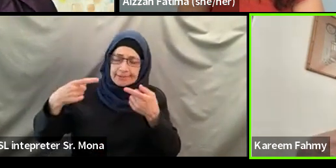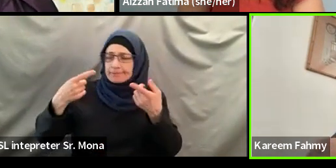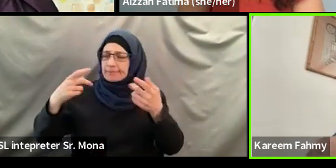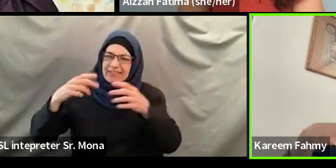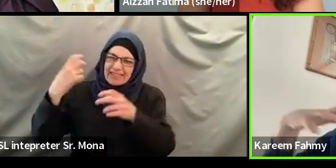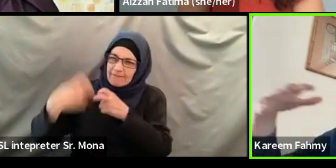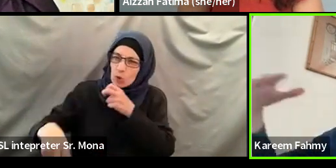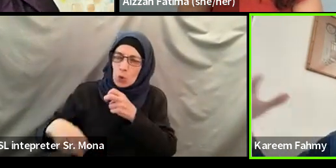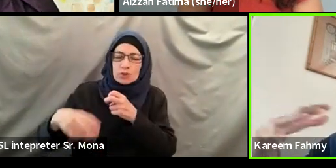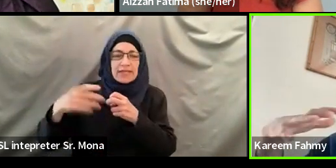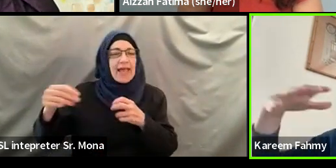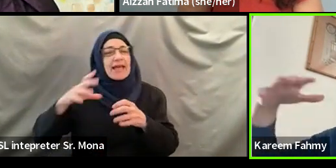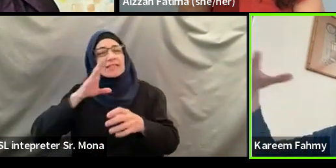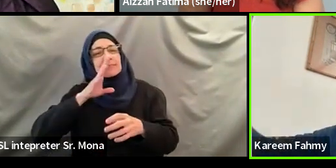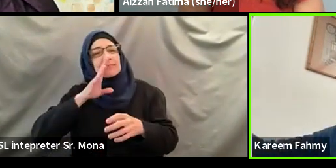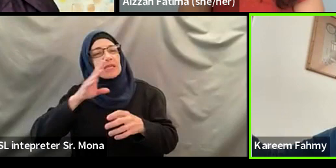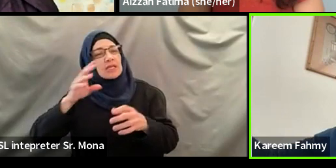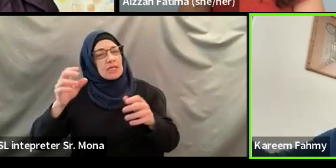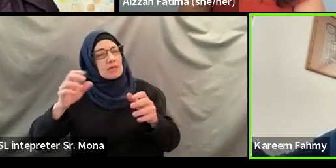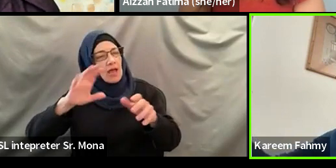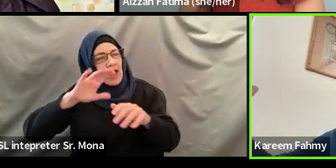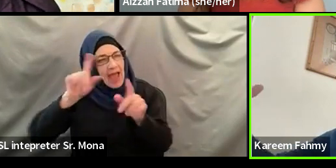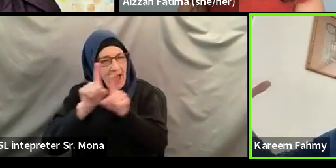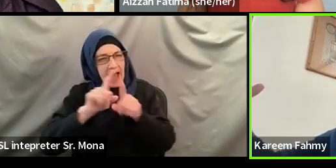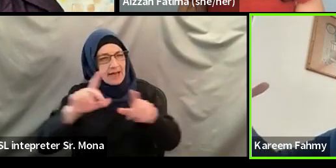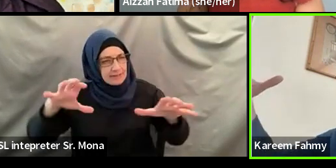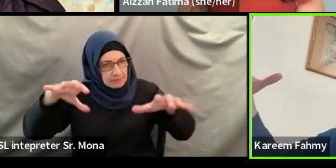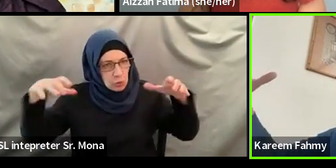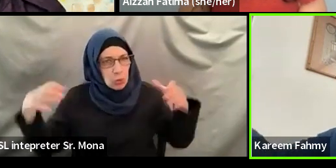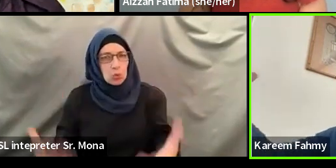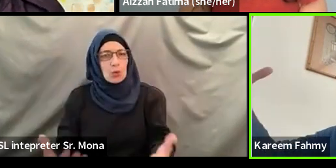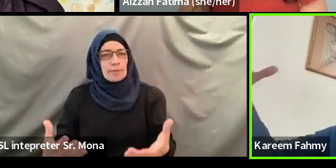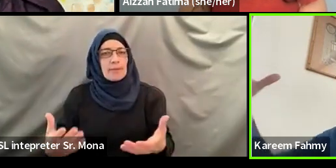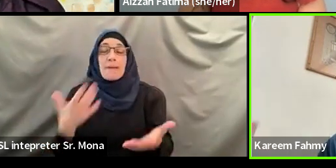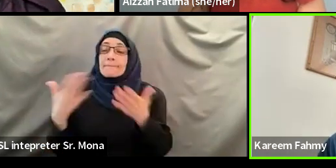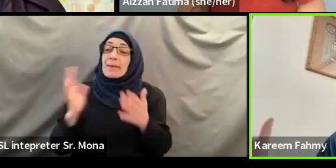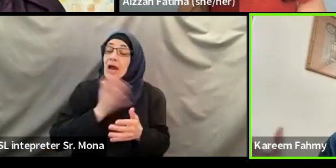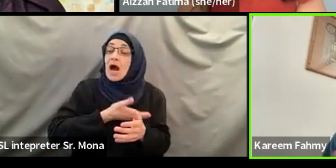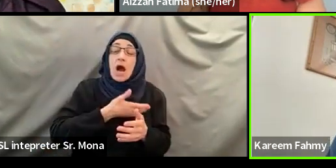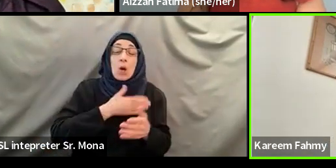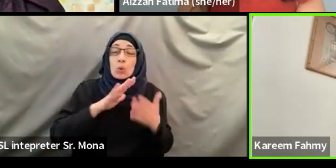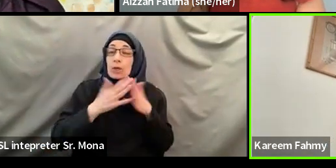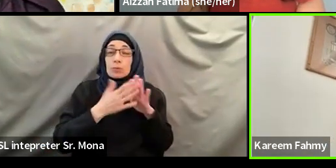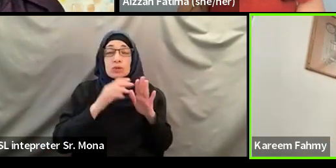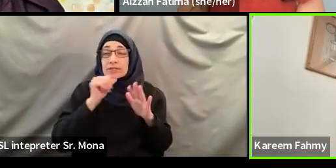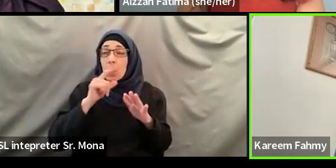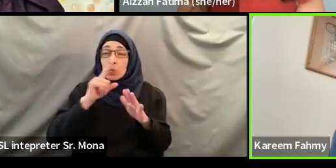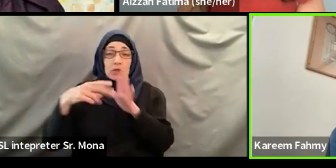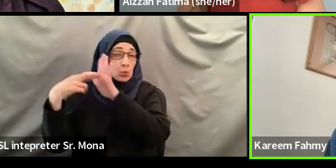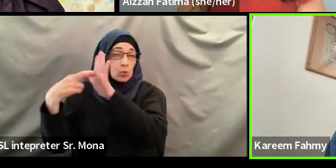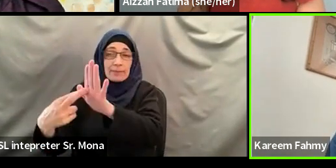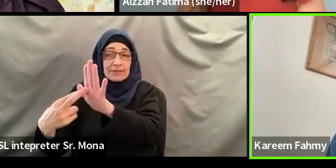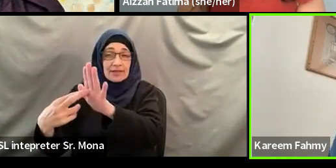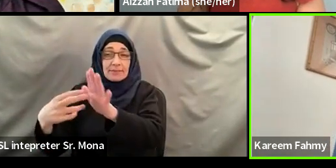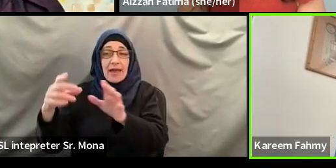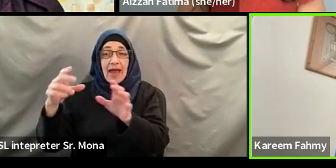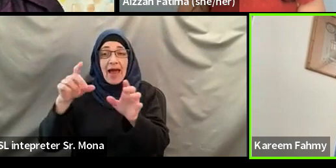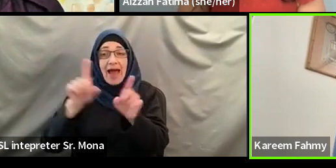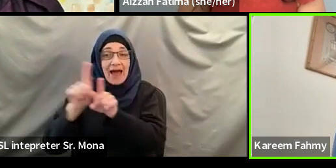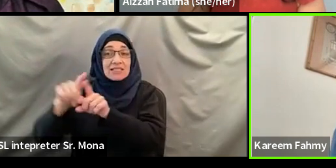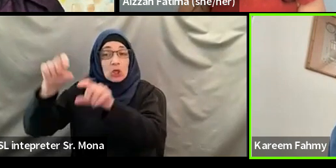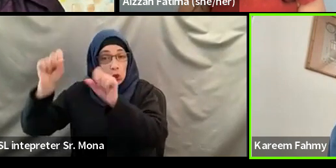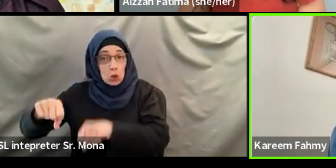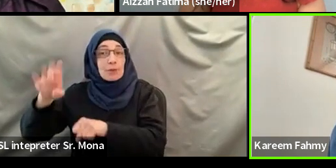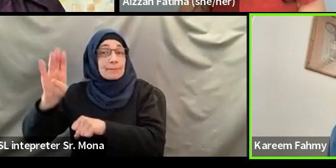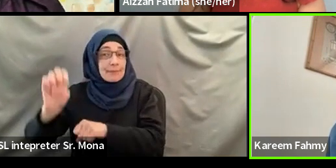that I think our community has maybe not been as representative as it could be, as we see in some of our other,